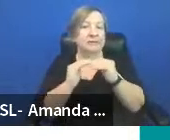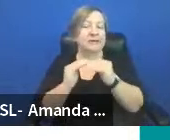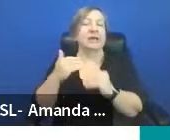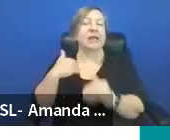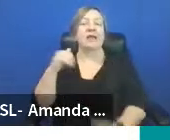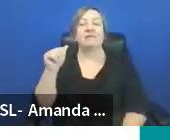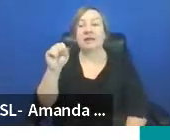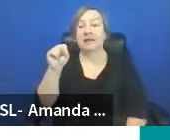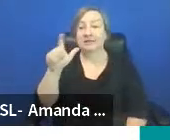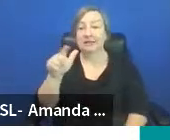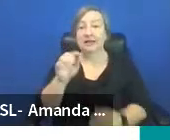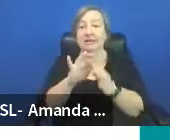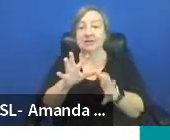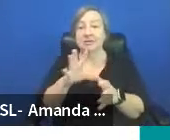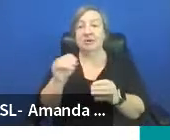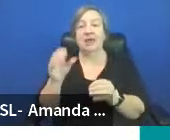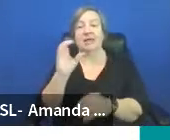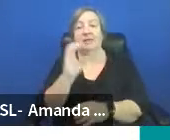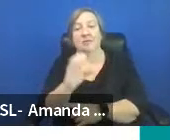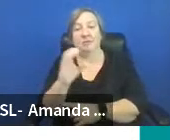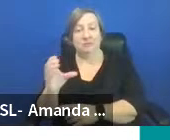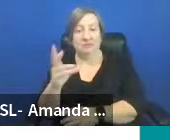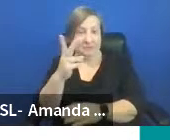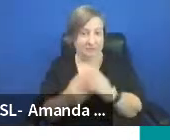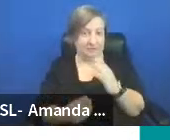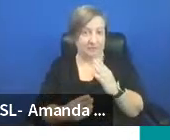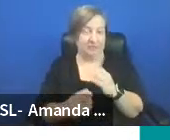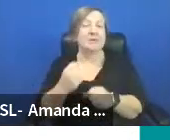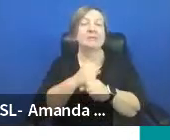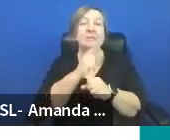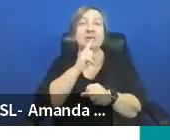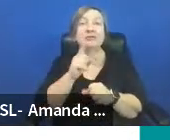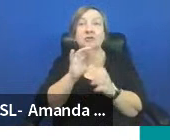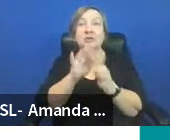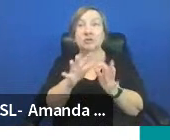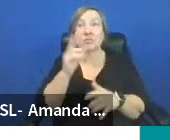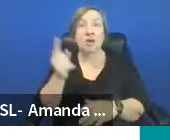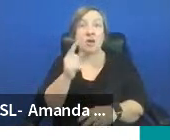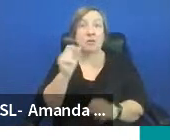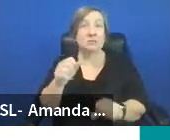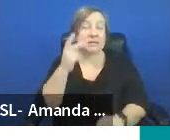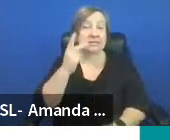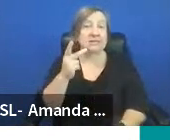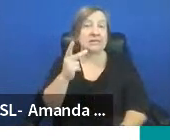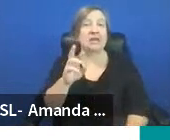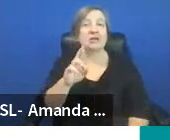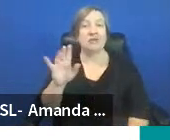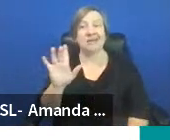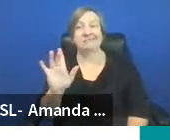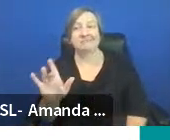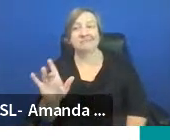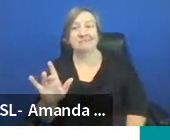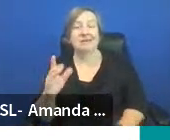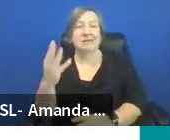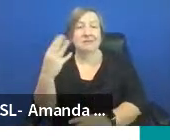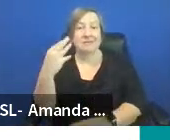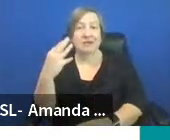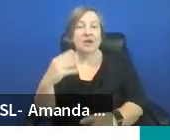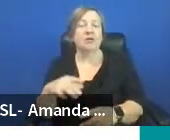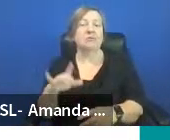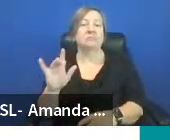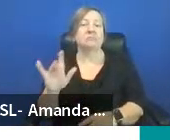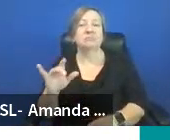ASL interpreter in addition to closed captioning. To make sure the interpreter is always visible, please right-click their video and select Spotlight